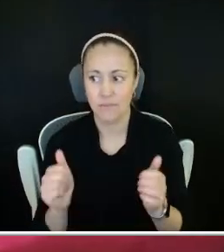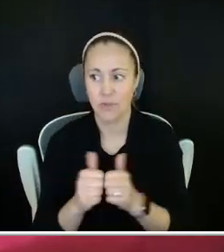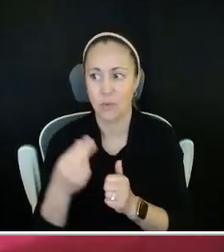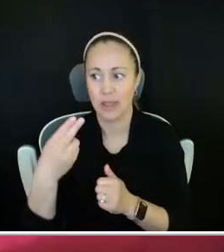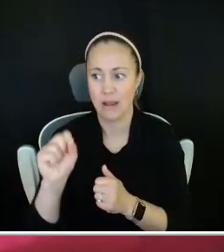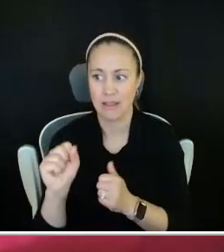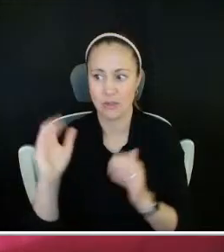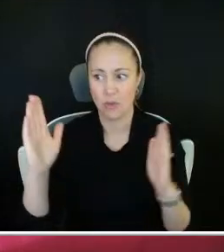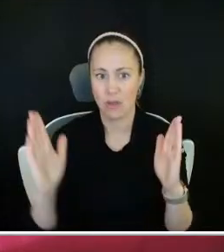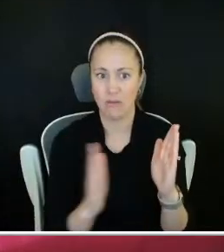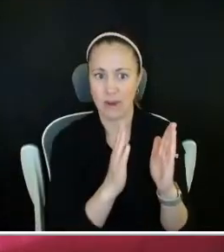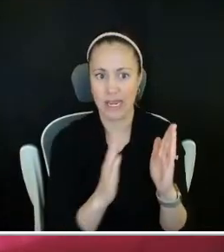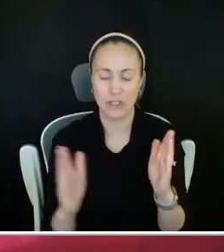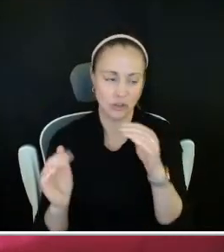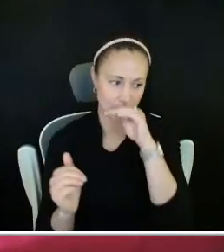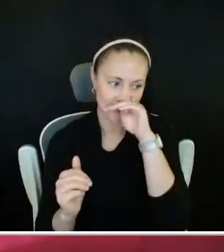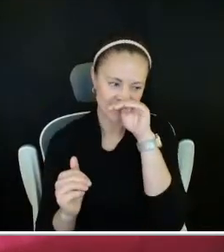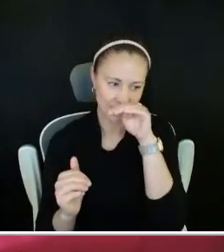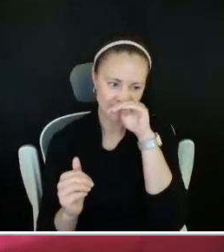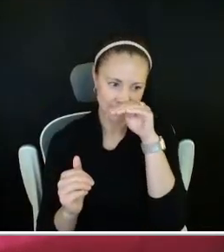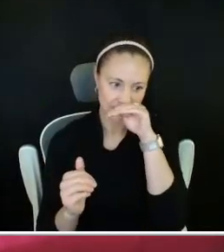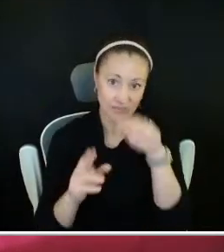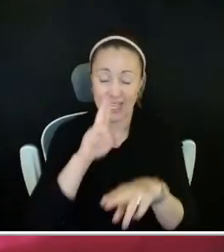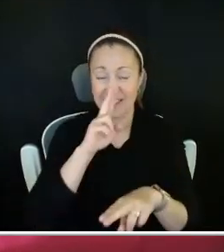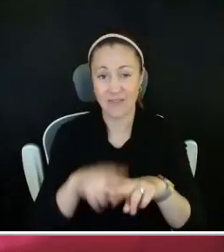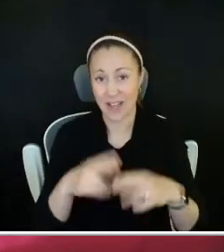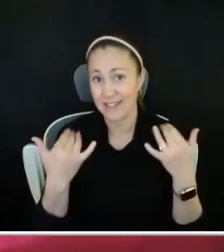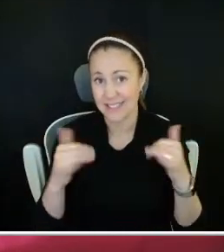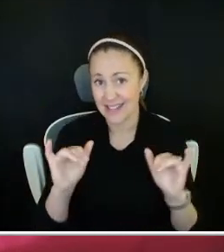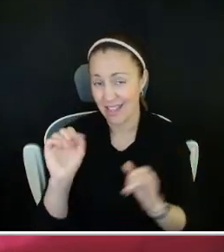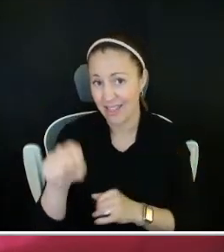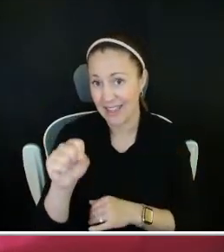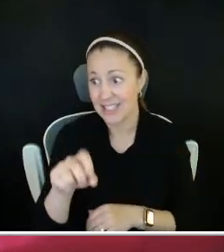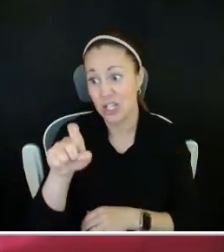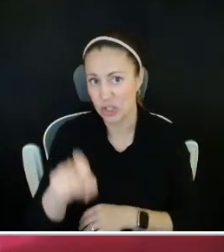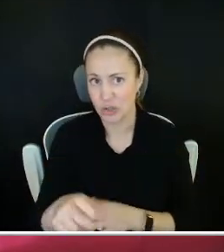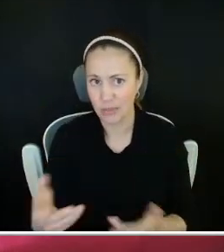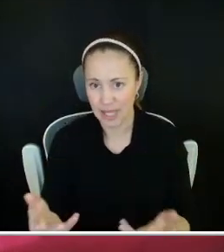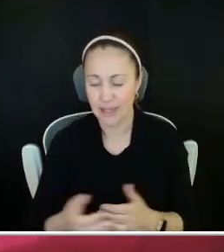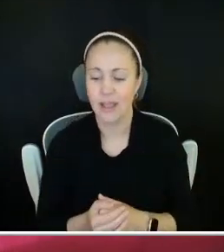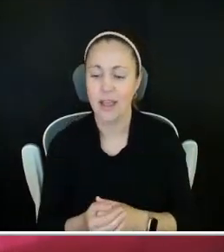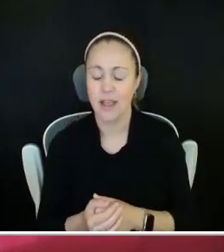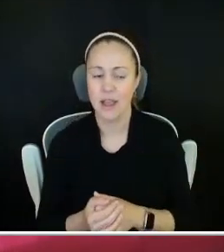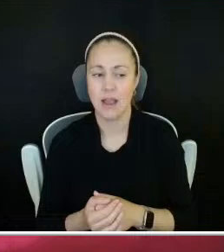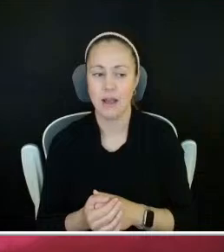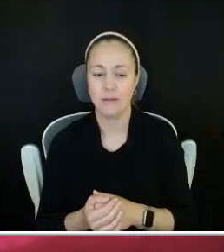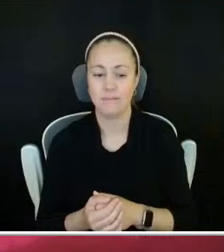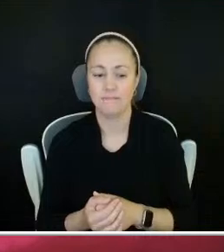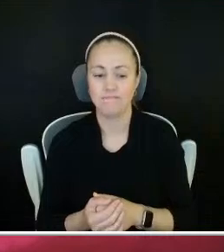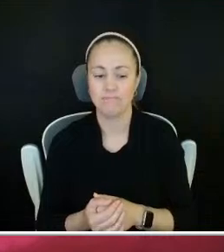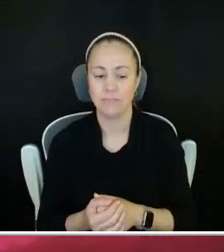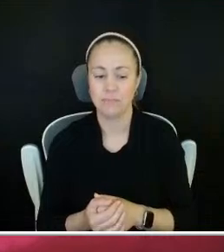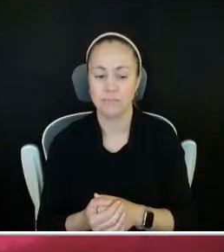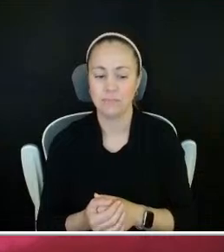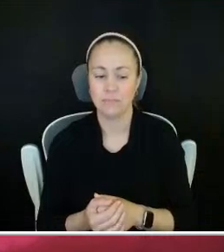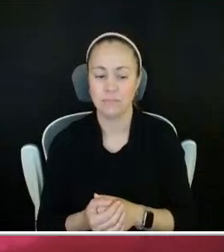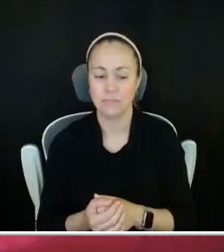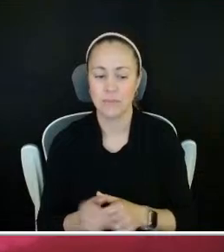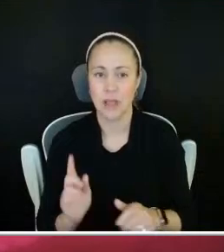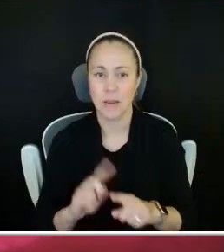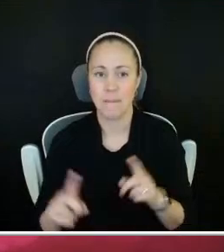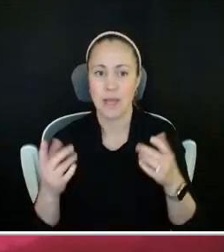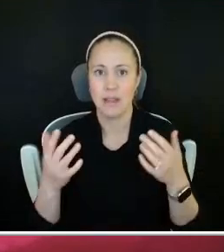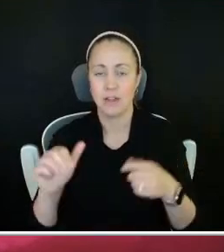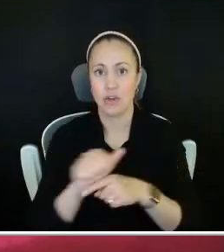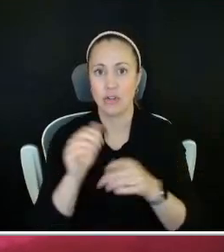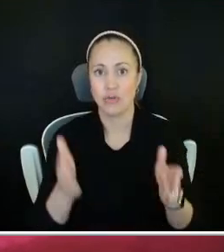ranks, it's fun, which it should be. There is a trainer there, but the trainer